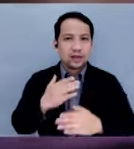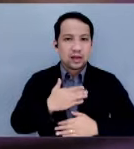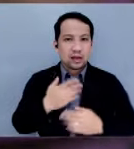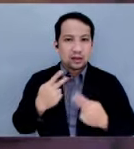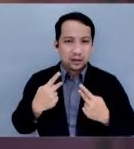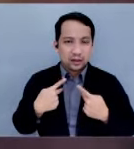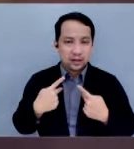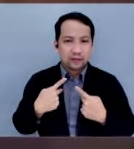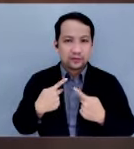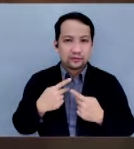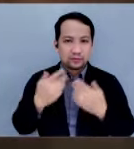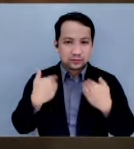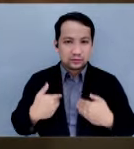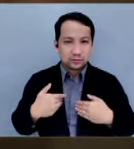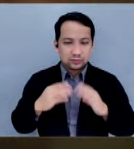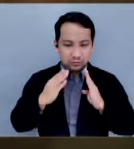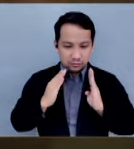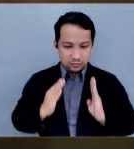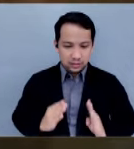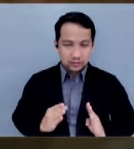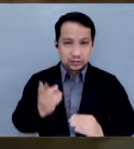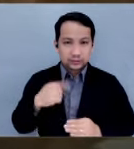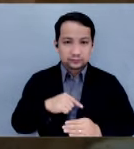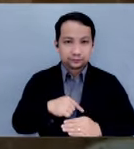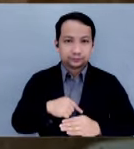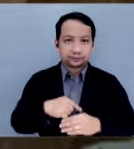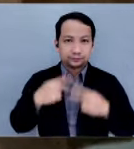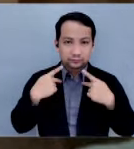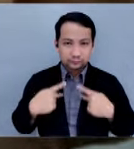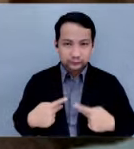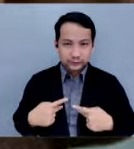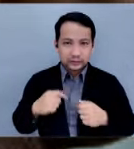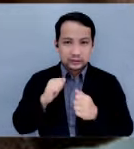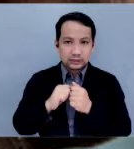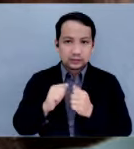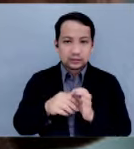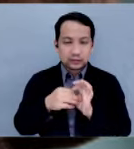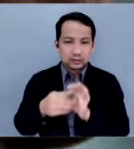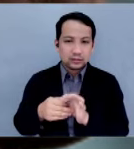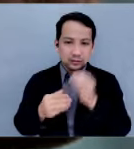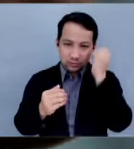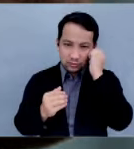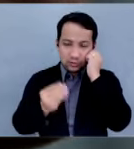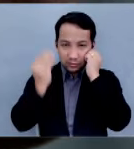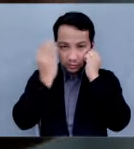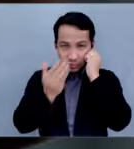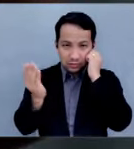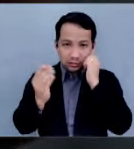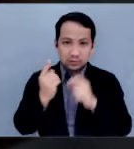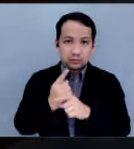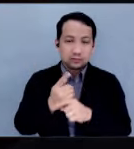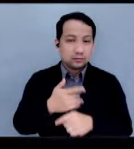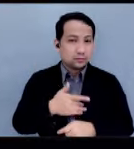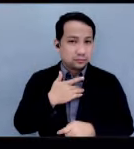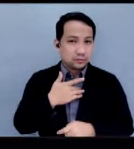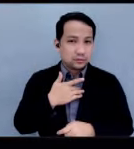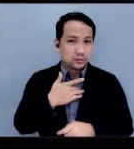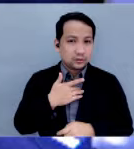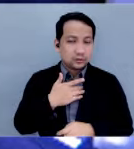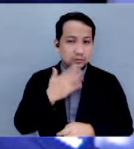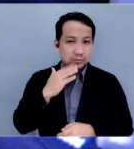is your entire body. So complete physical health means a lot. We always say that when you're feeling bad, your voice is not going to sound